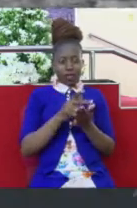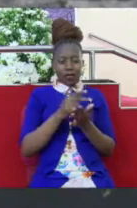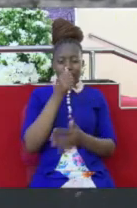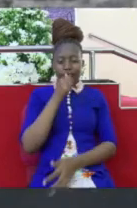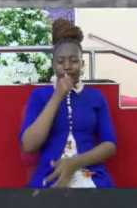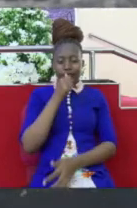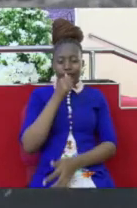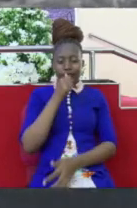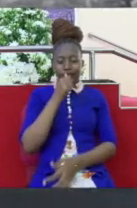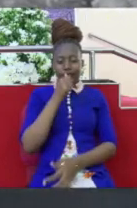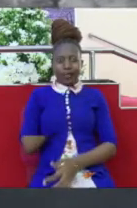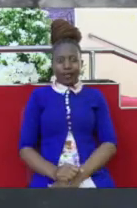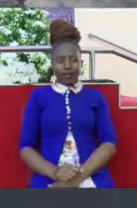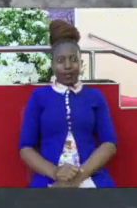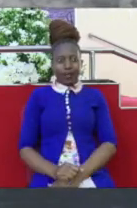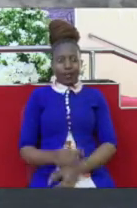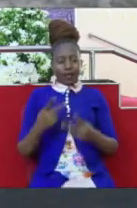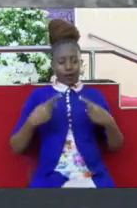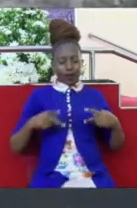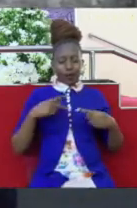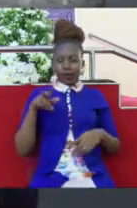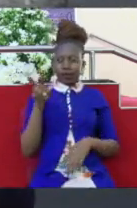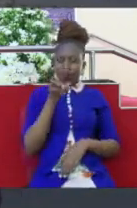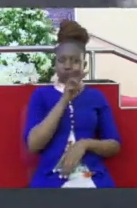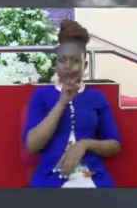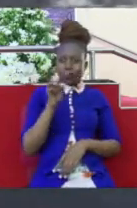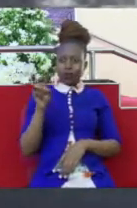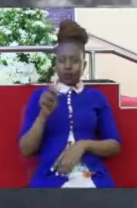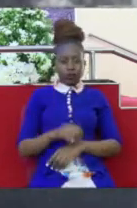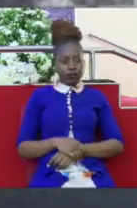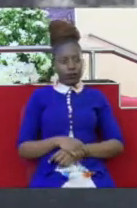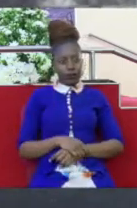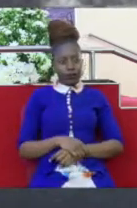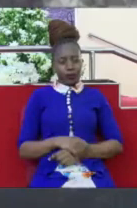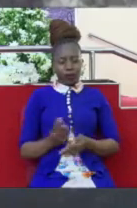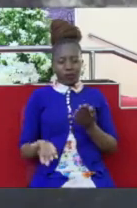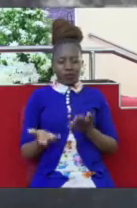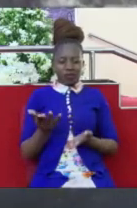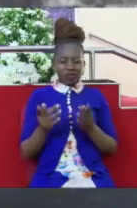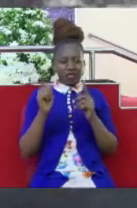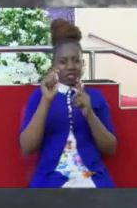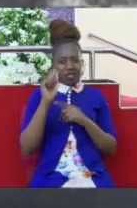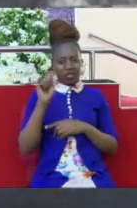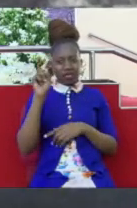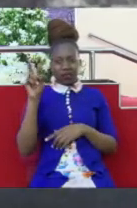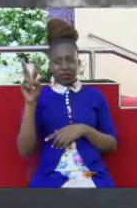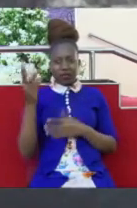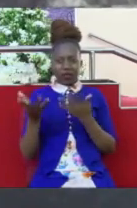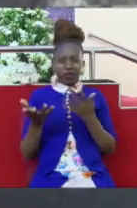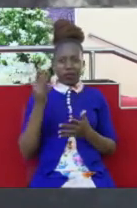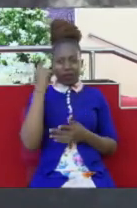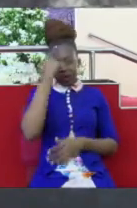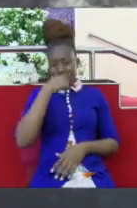of you watching by, wale ambao wanatutazama, at home or on some TV or some other medium, pale nyumba pale kwa Facebook ama